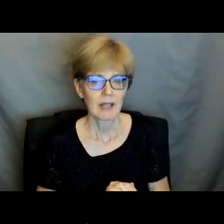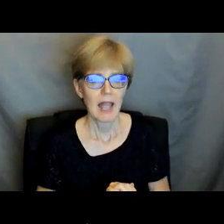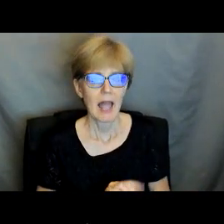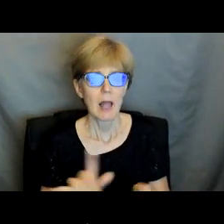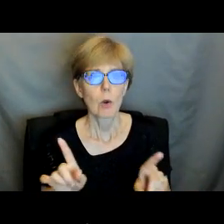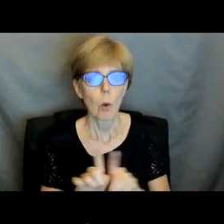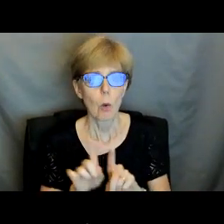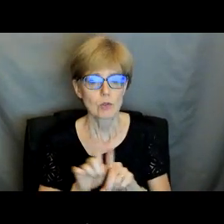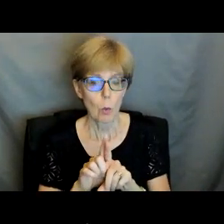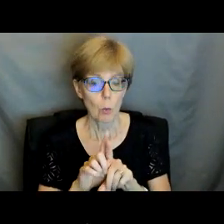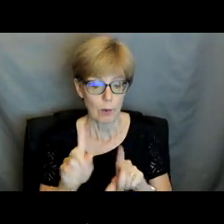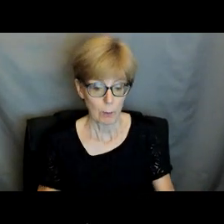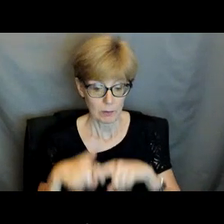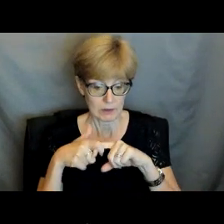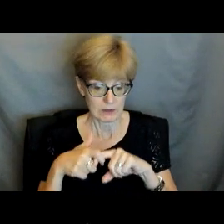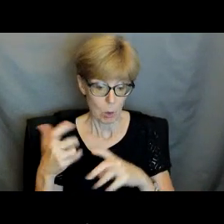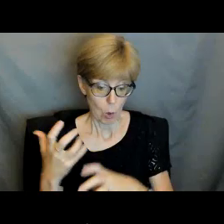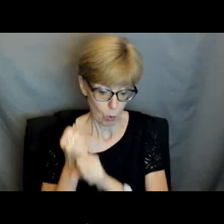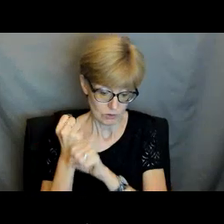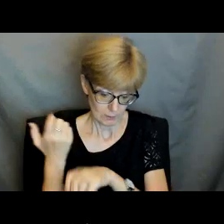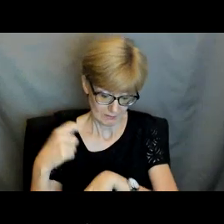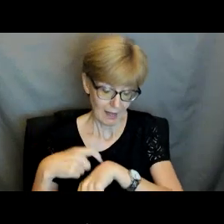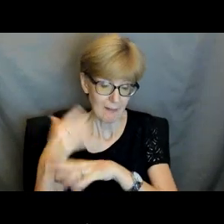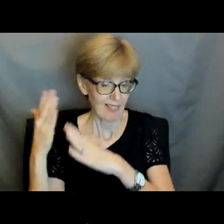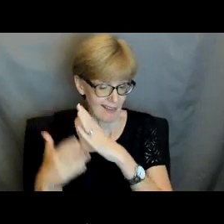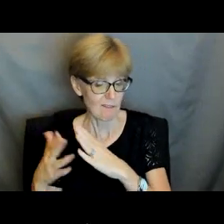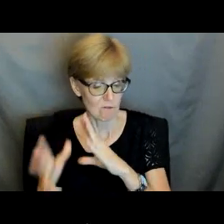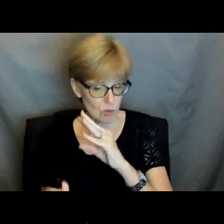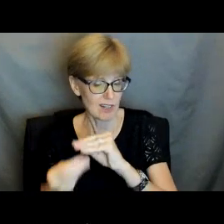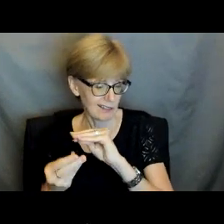time at the end for any additional questions.